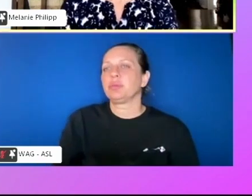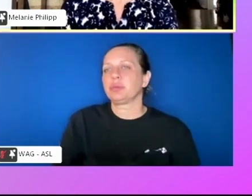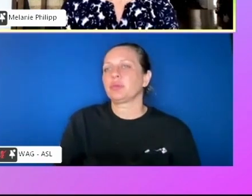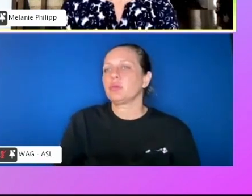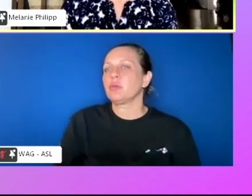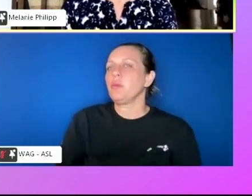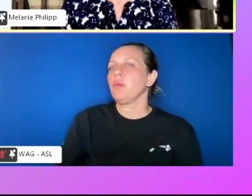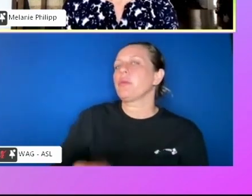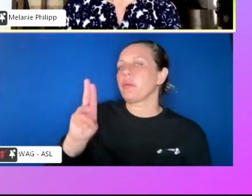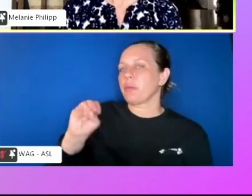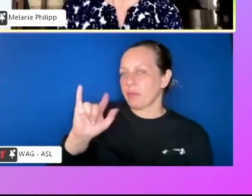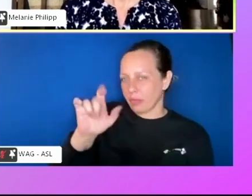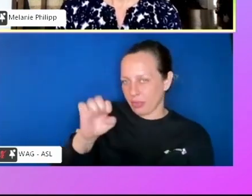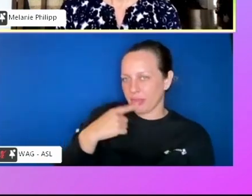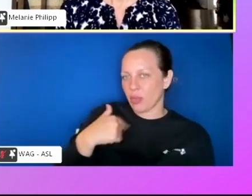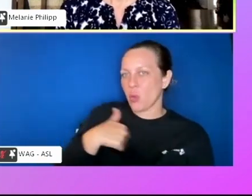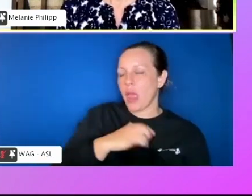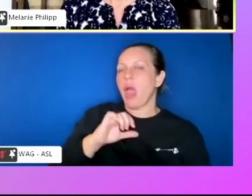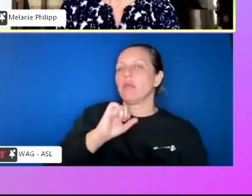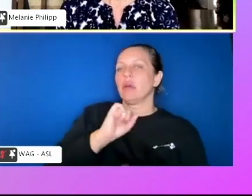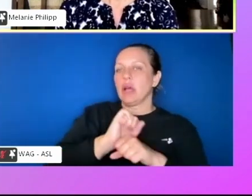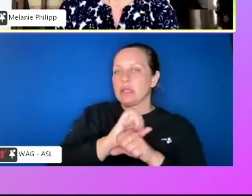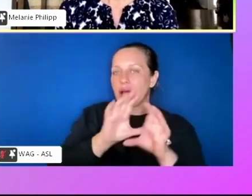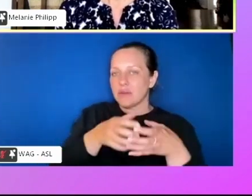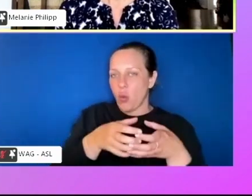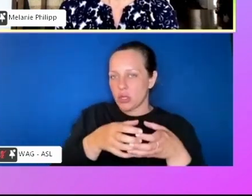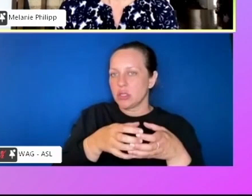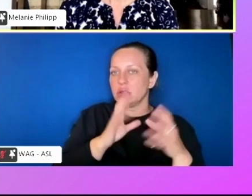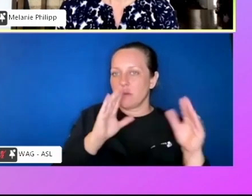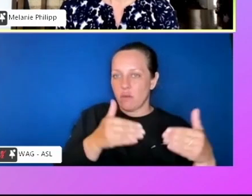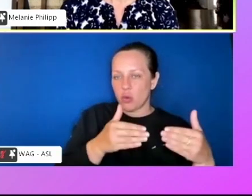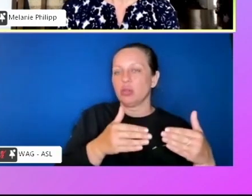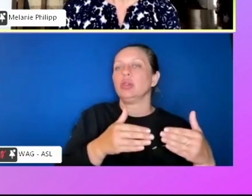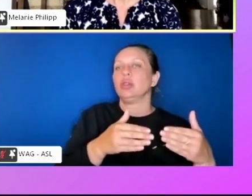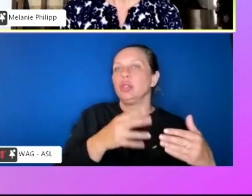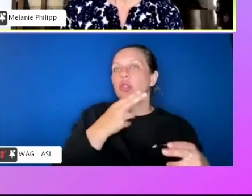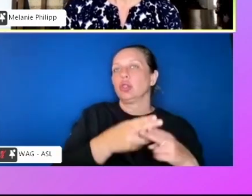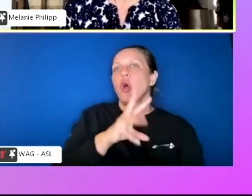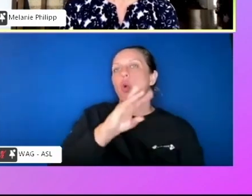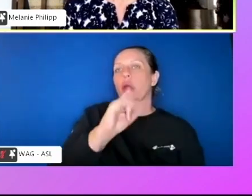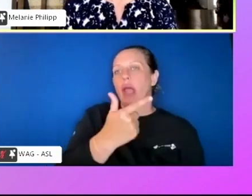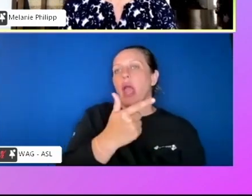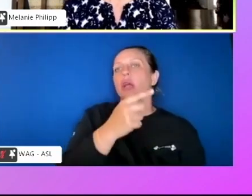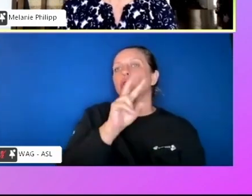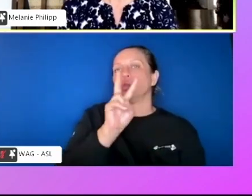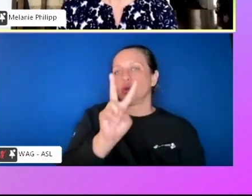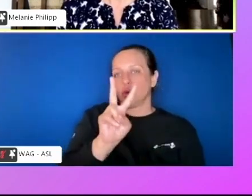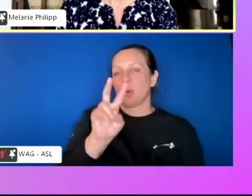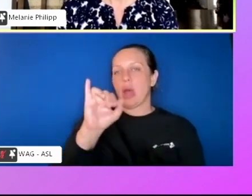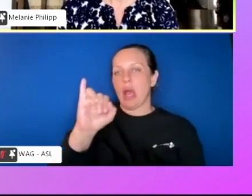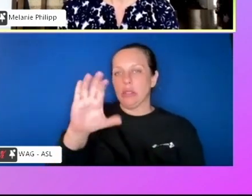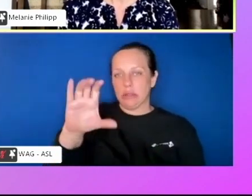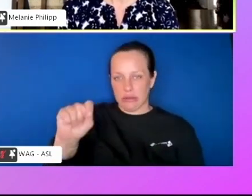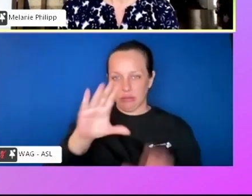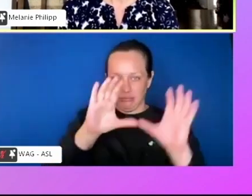So there's a task force working right now called WCAG to ICT, and their goal is